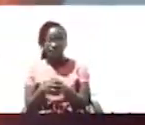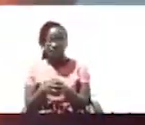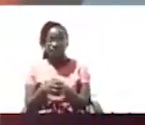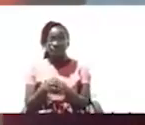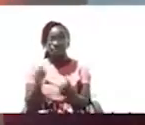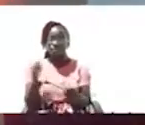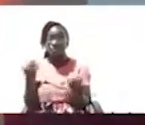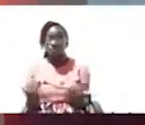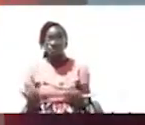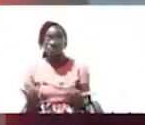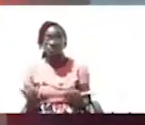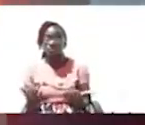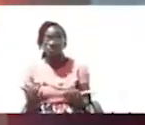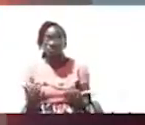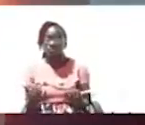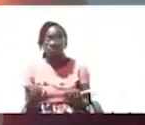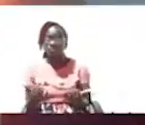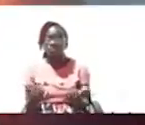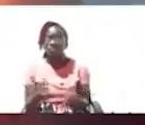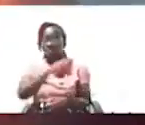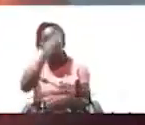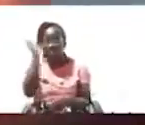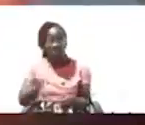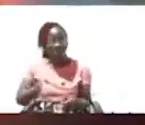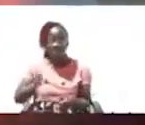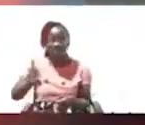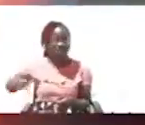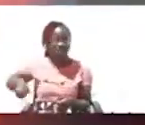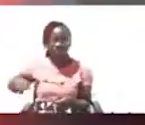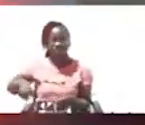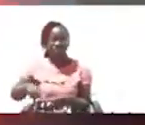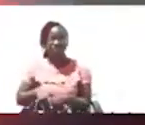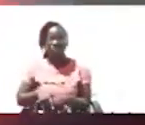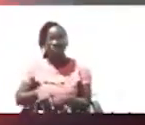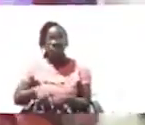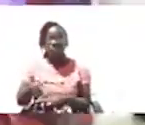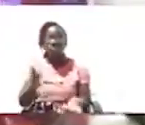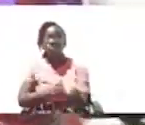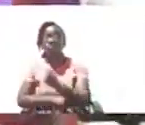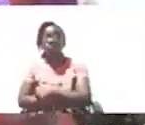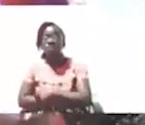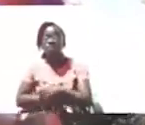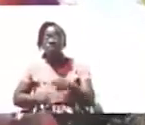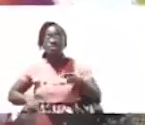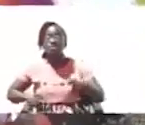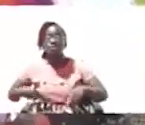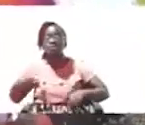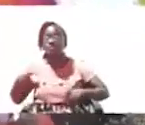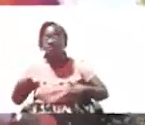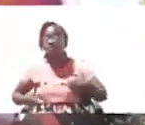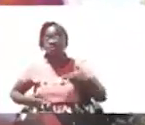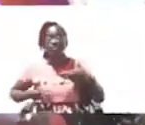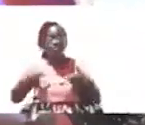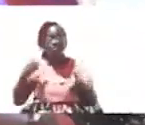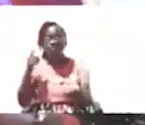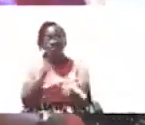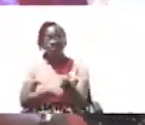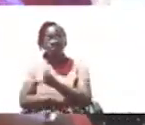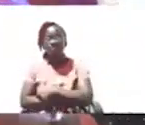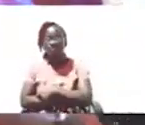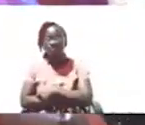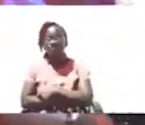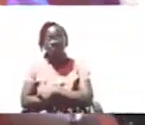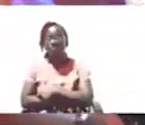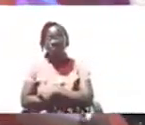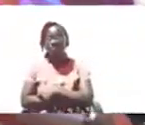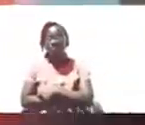Tonight, and catch you cry. It's not too late. And now you're done with that. Today is a day of grace. Today is a day